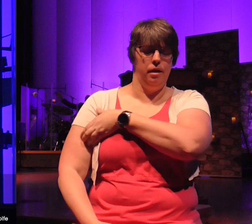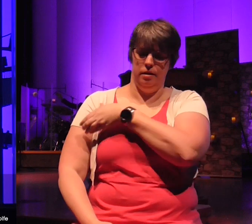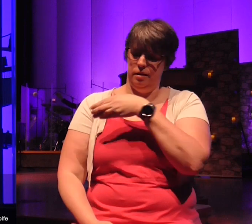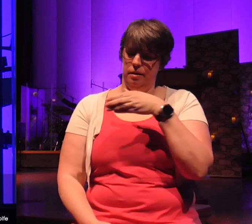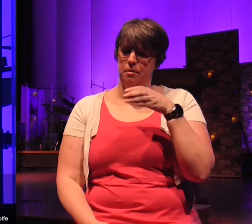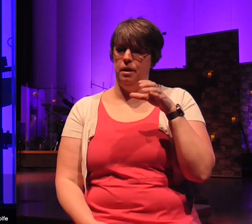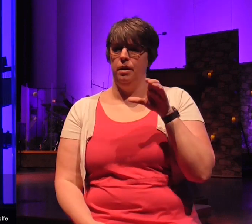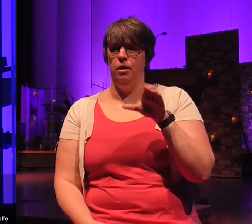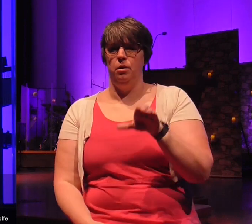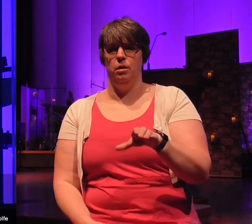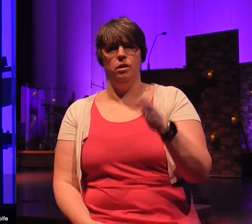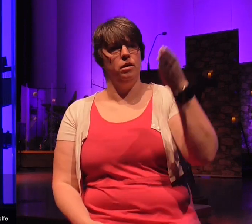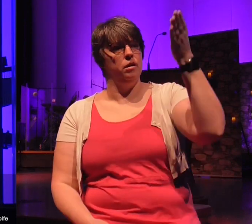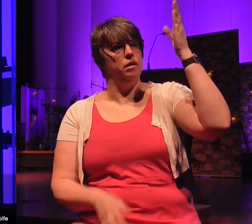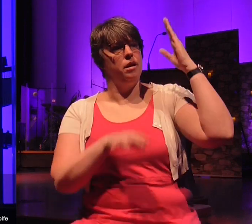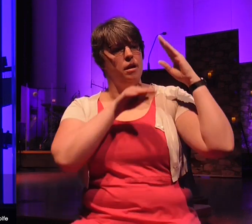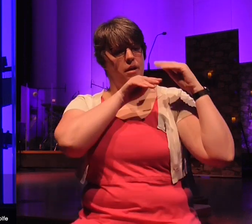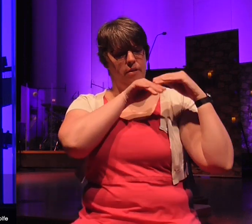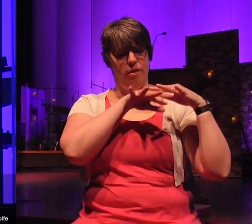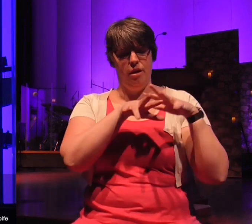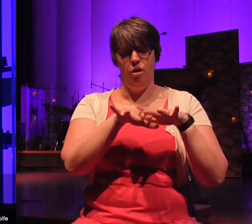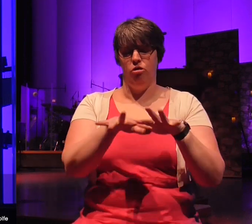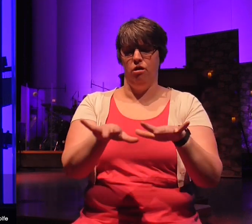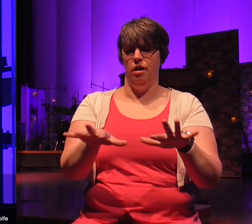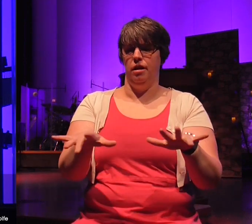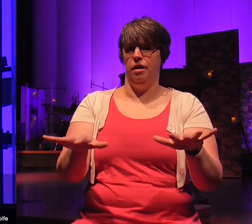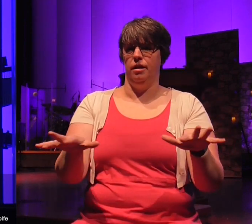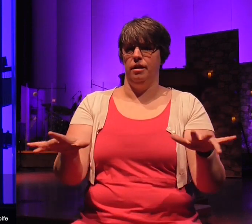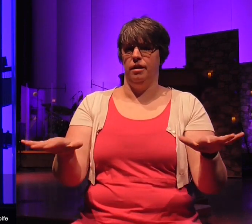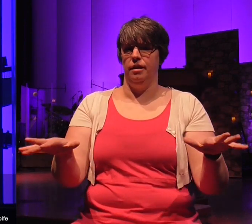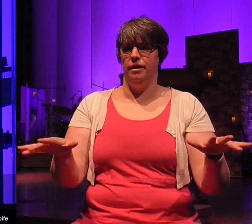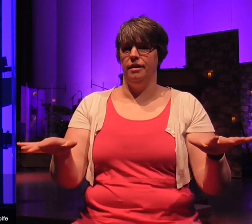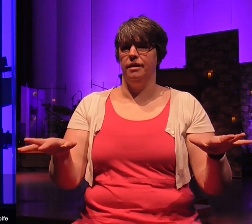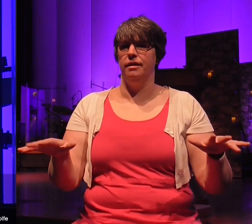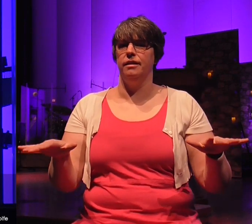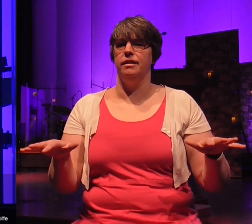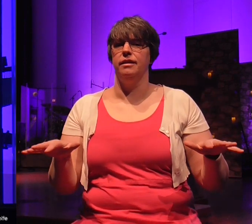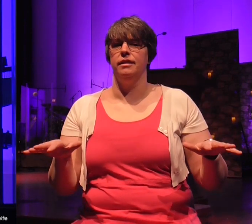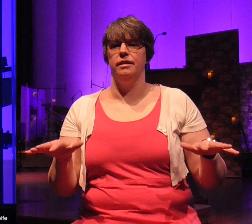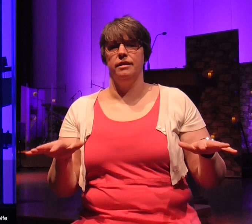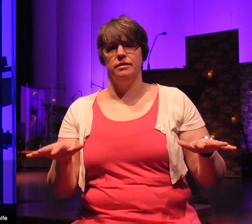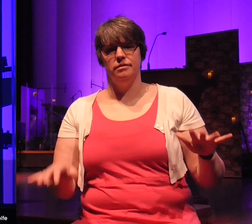the mighty power and the grace.